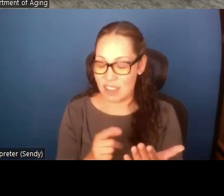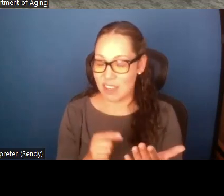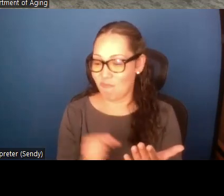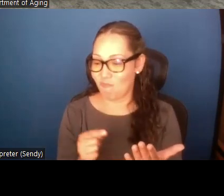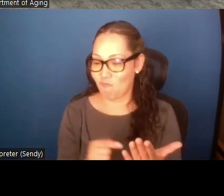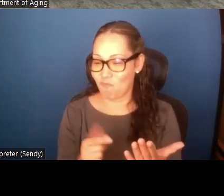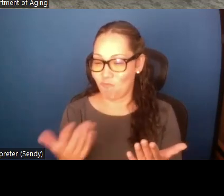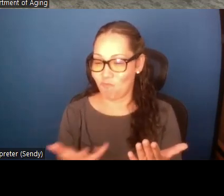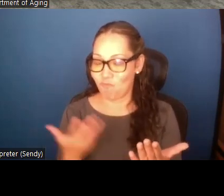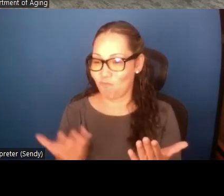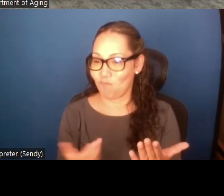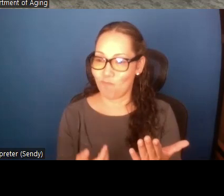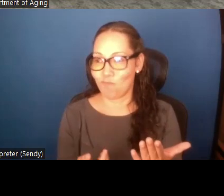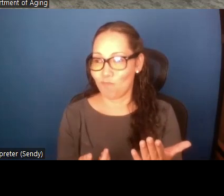that